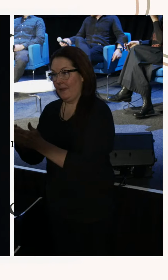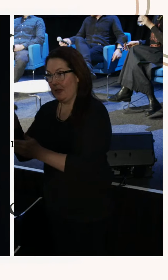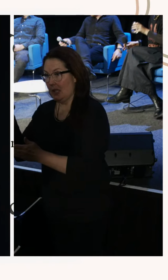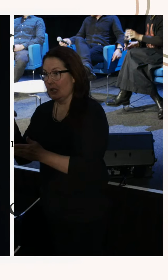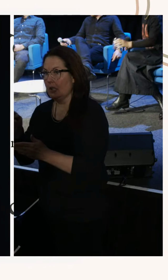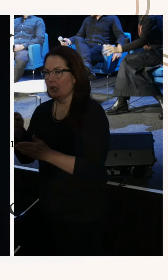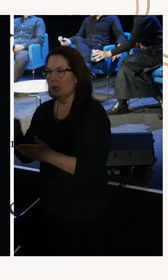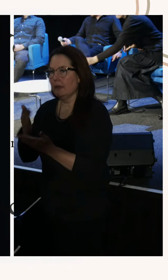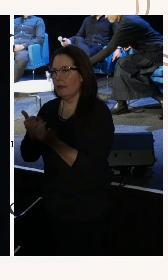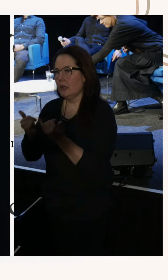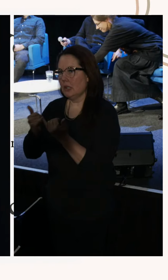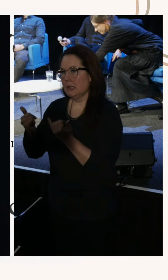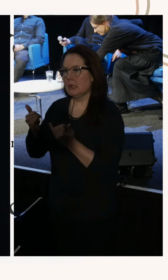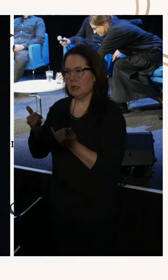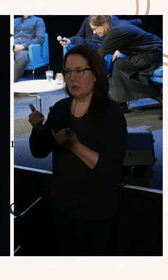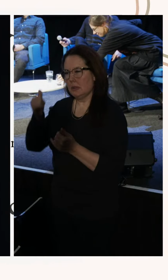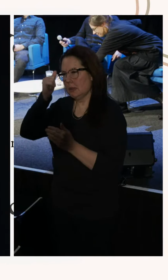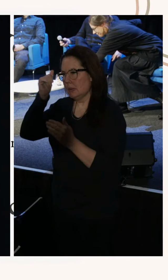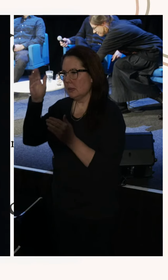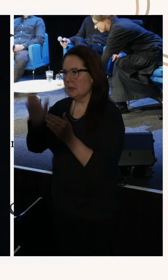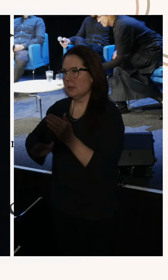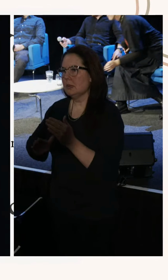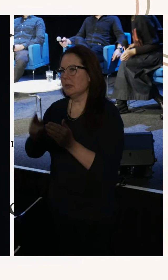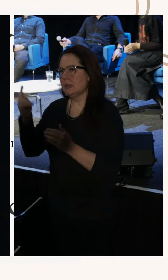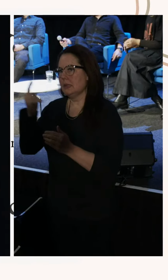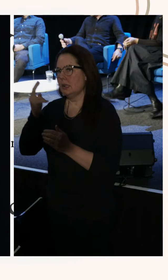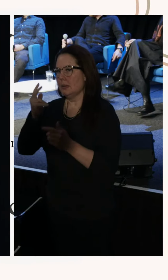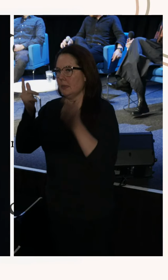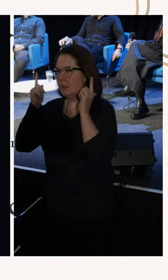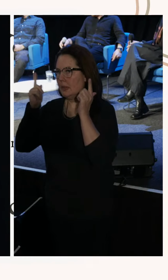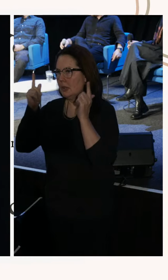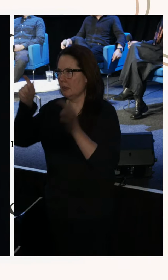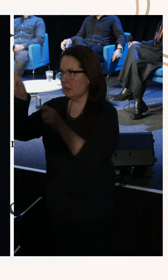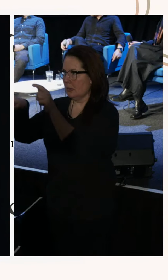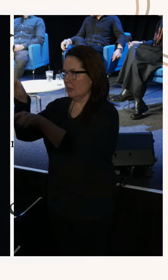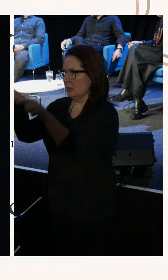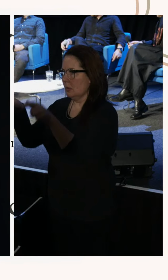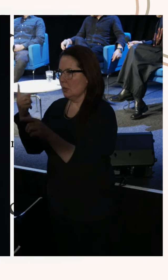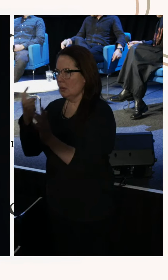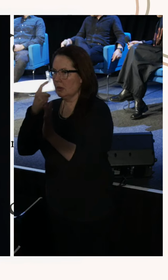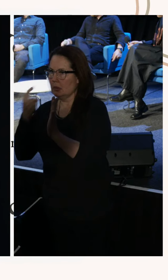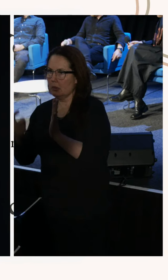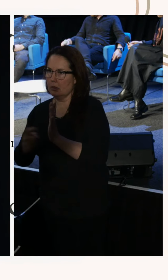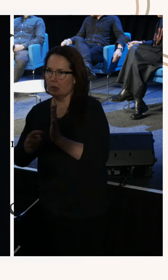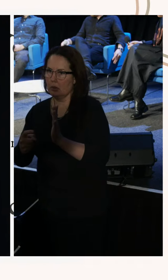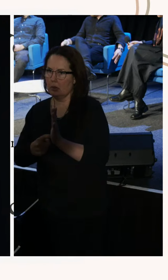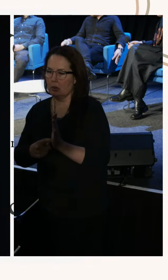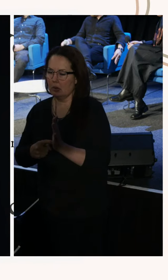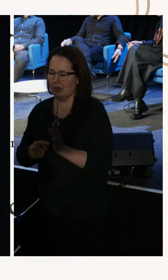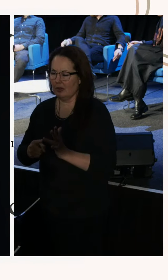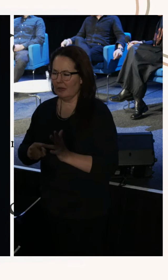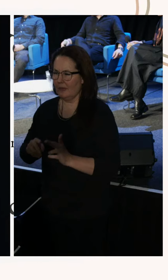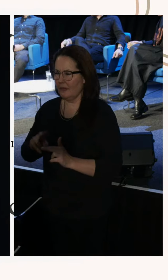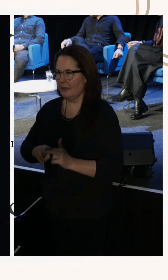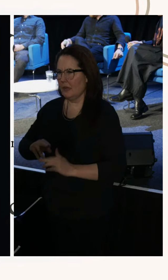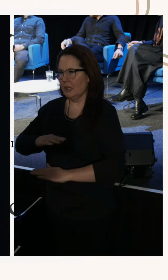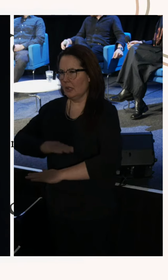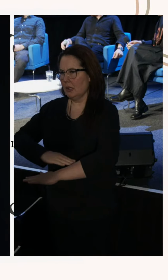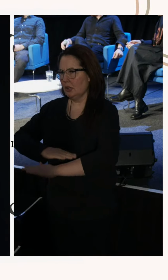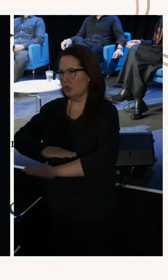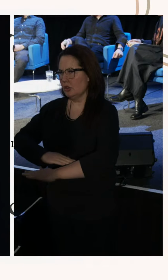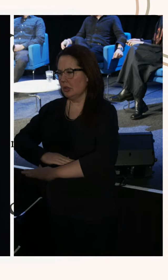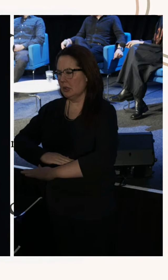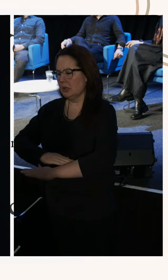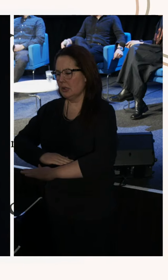very senior management figures were doing an acknowledgement of country.